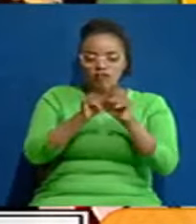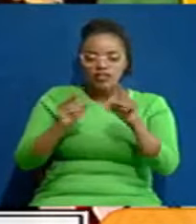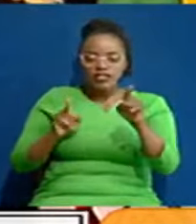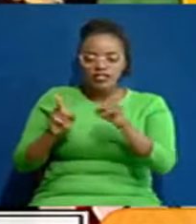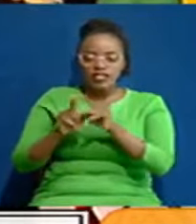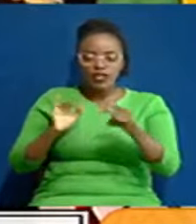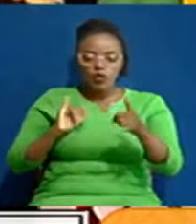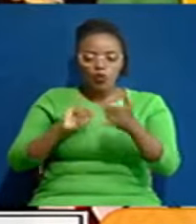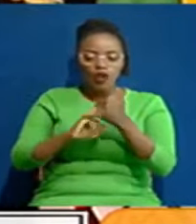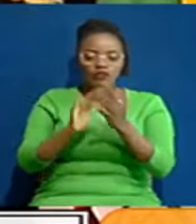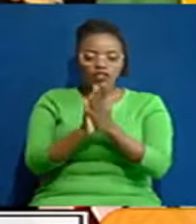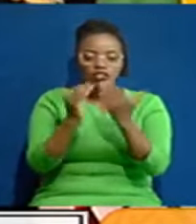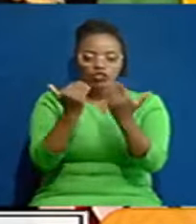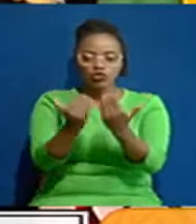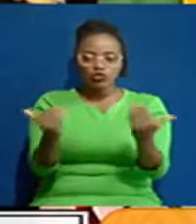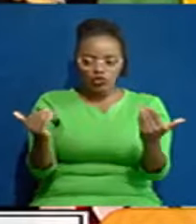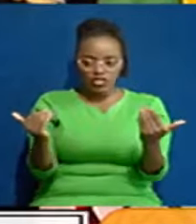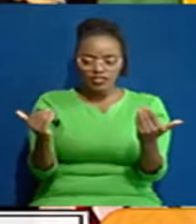wives, and children.